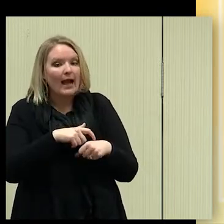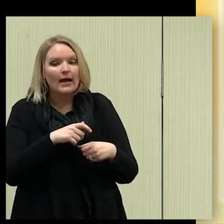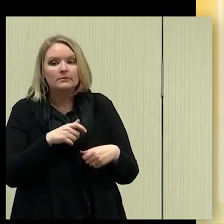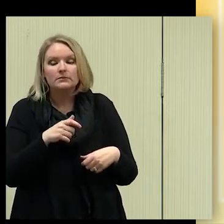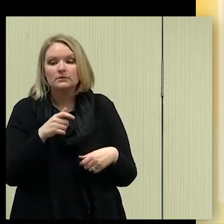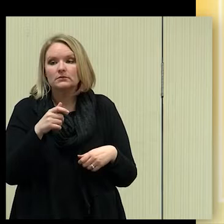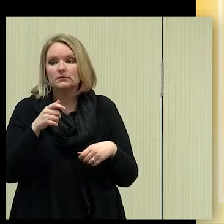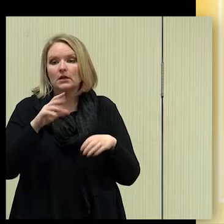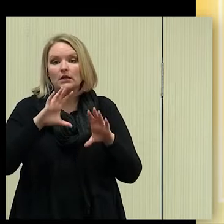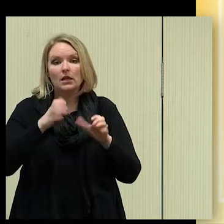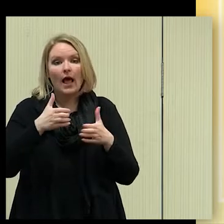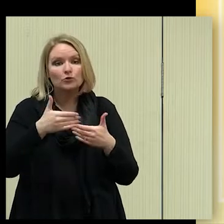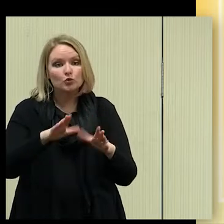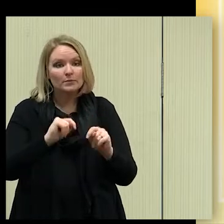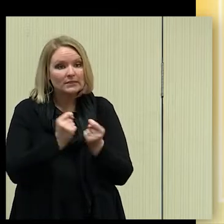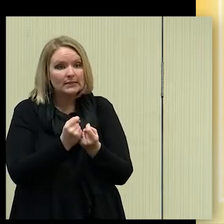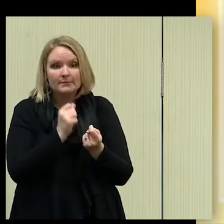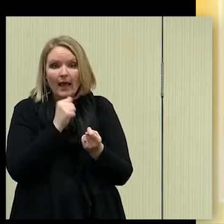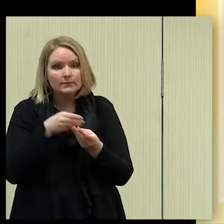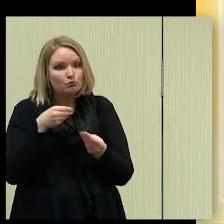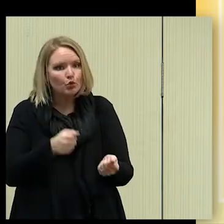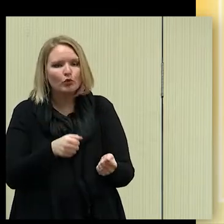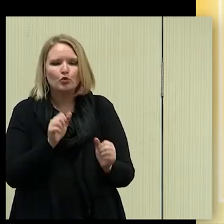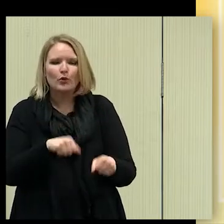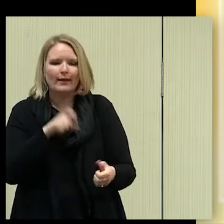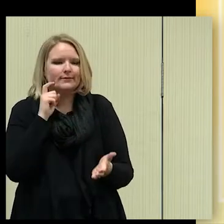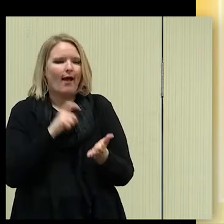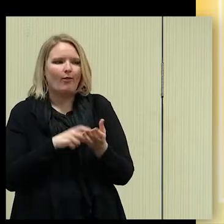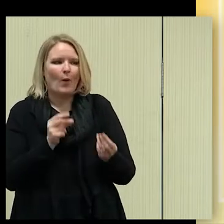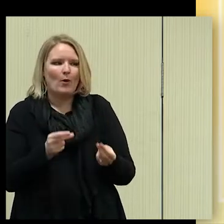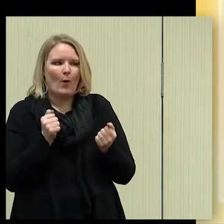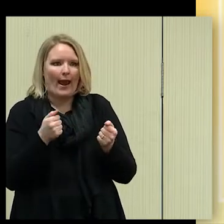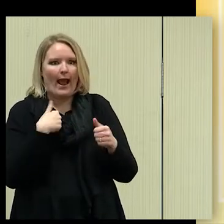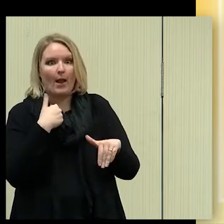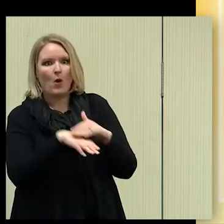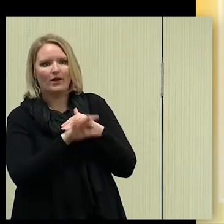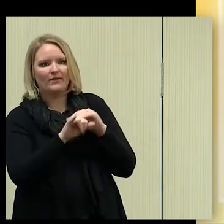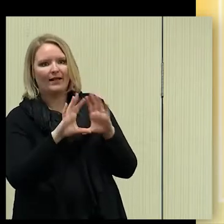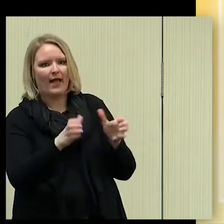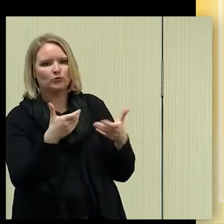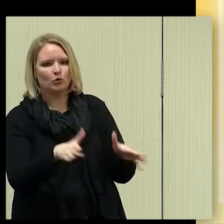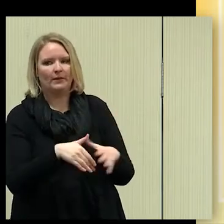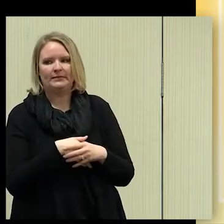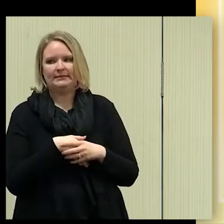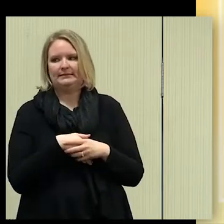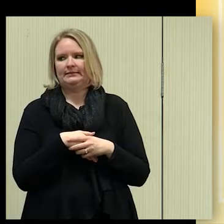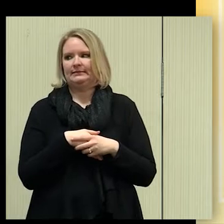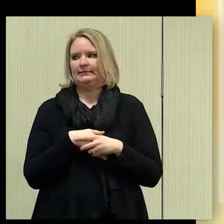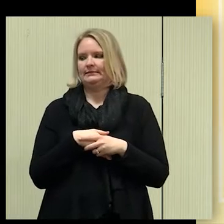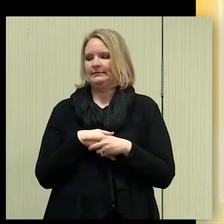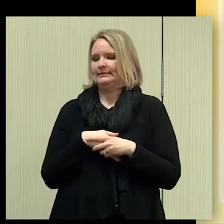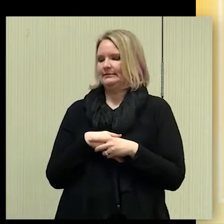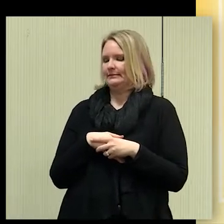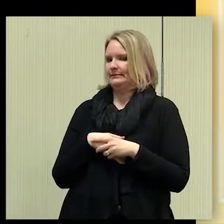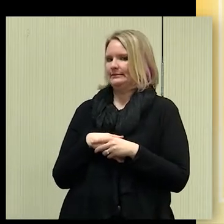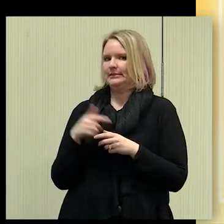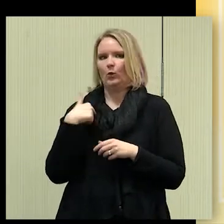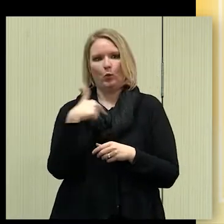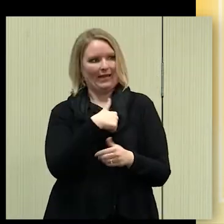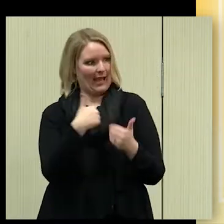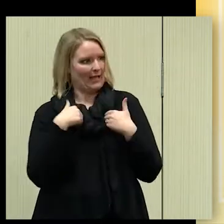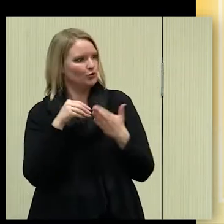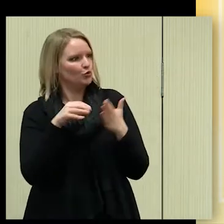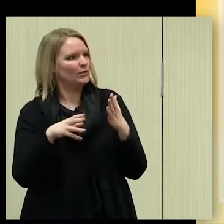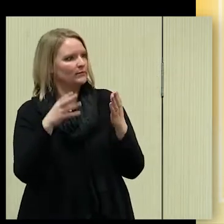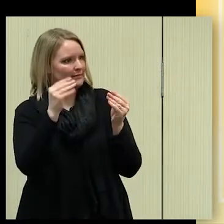a classroom team is not working well, you can feel it, right? You walk into that room, as someone who places student teachers, I mean, we've had student teachers come to